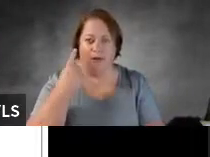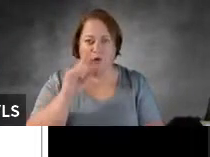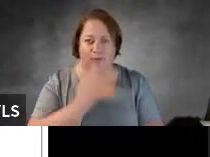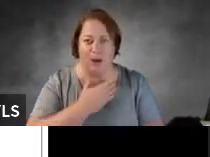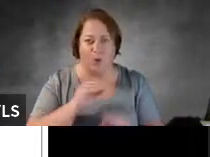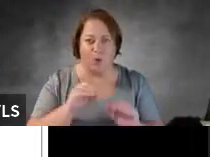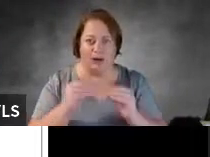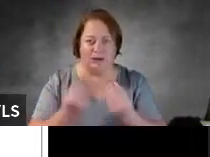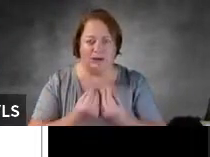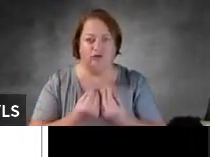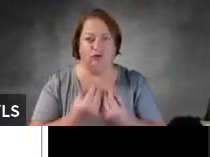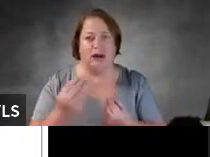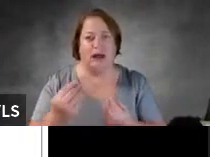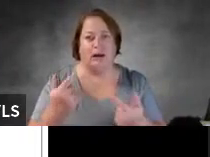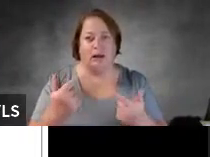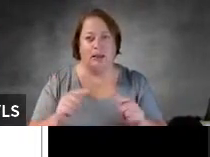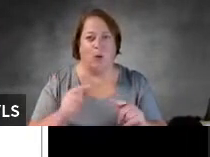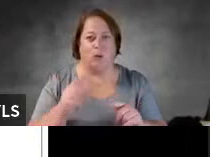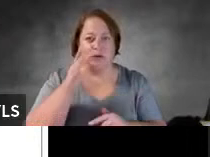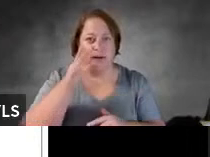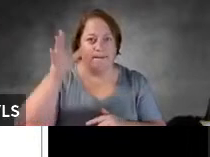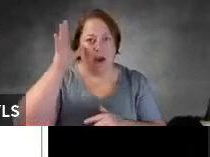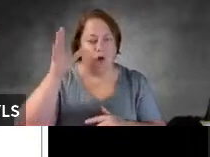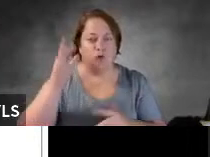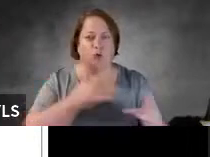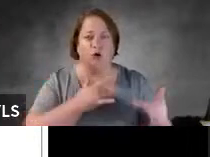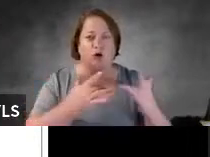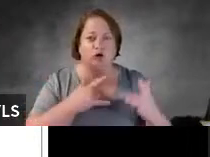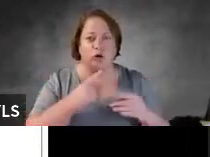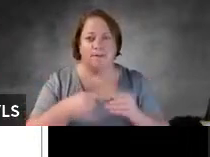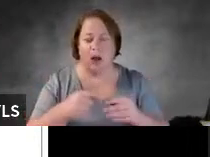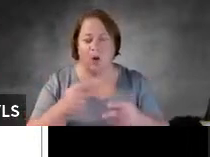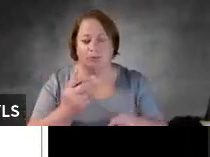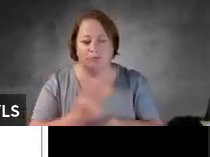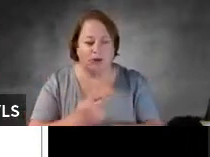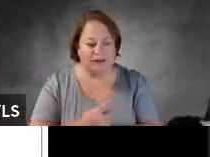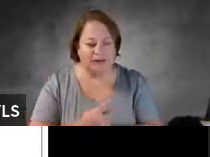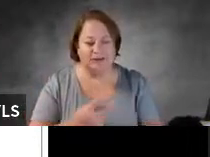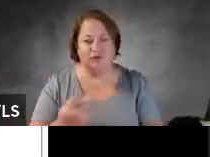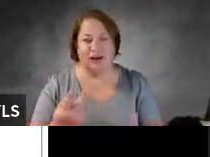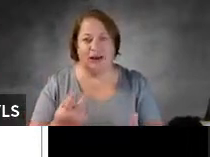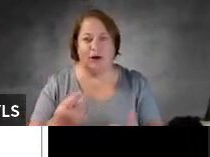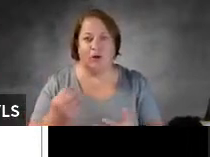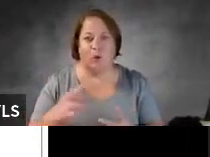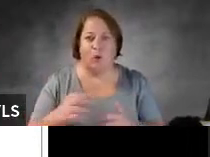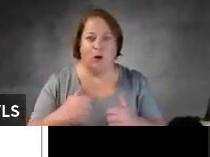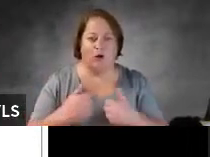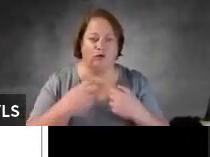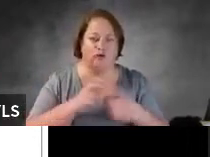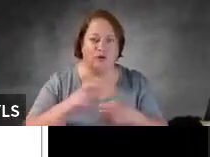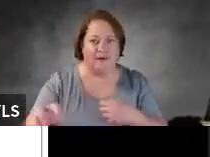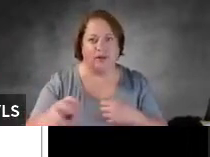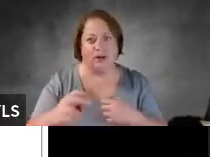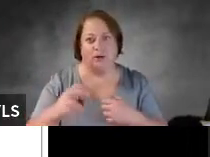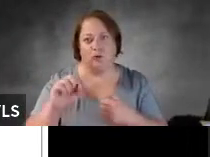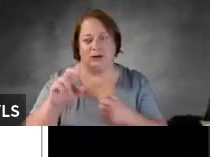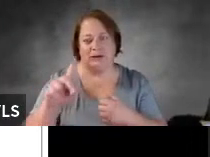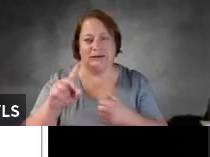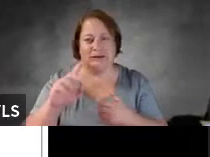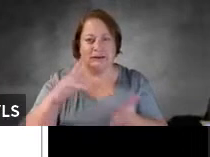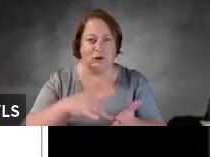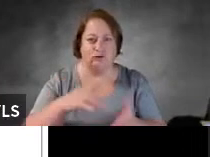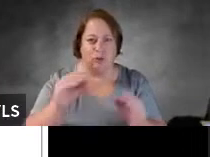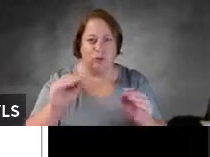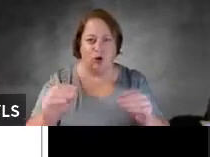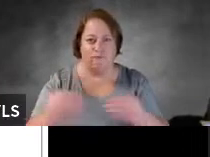organization and allows parents who worried about childcare or the distance to travel to come to SSD Central Office.